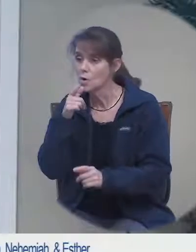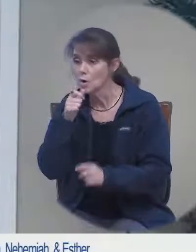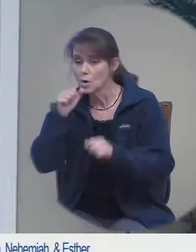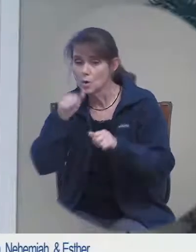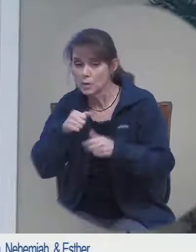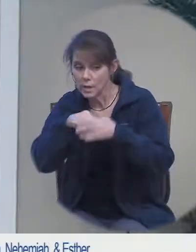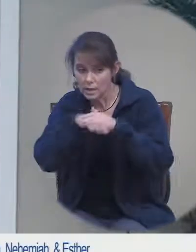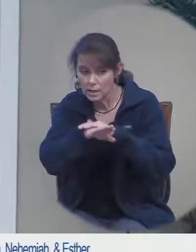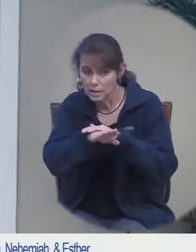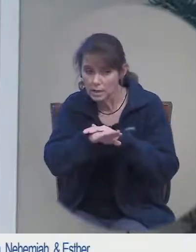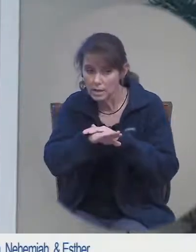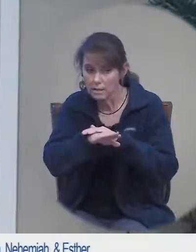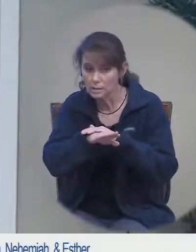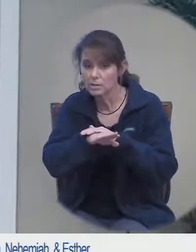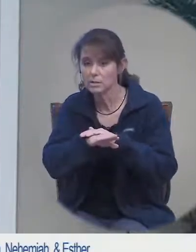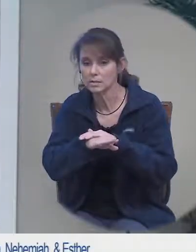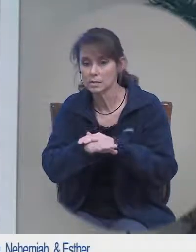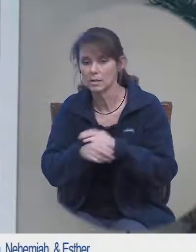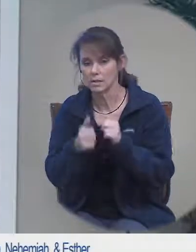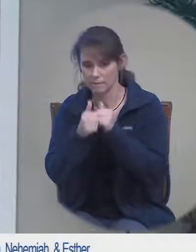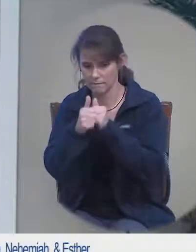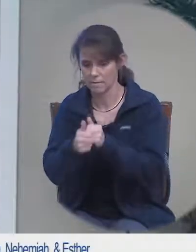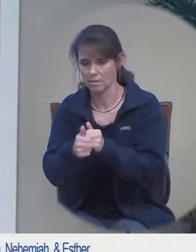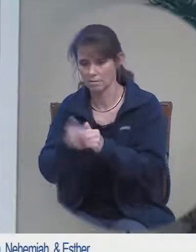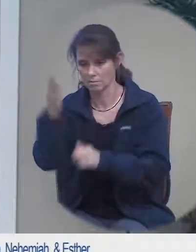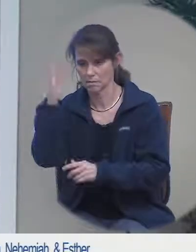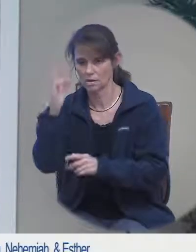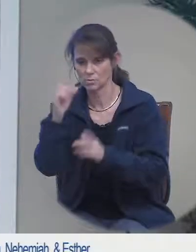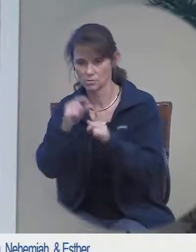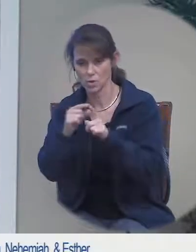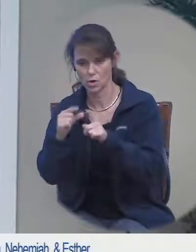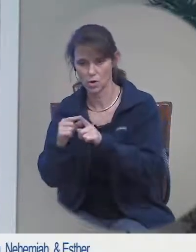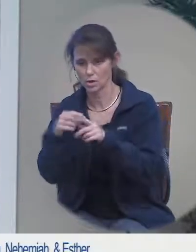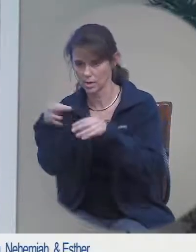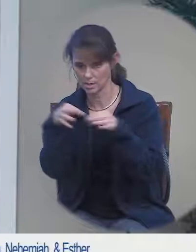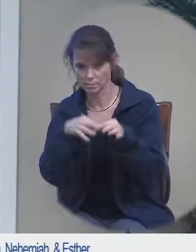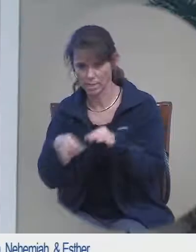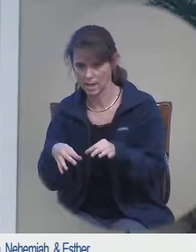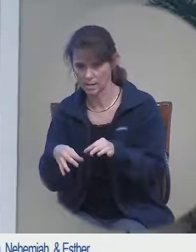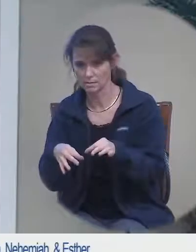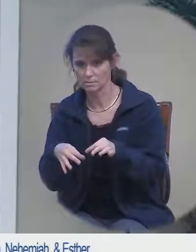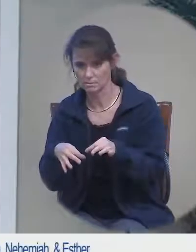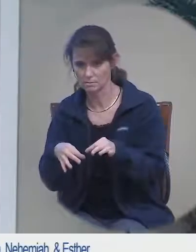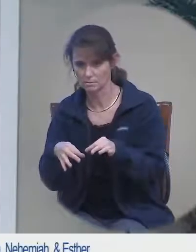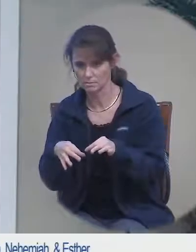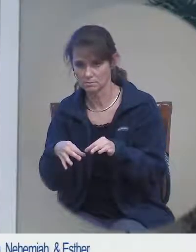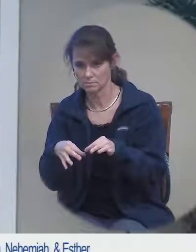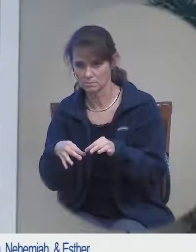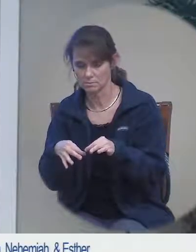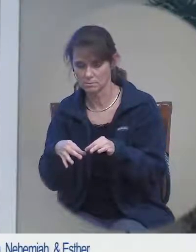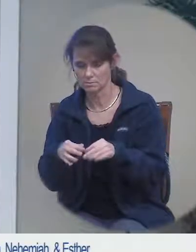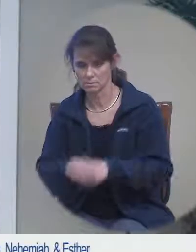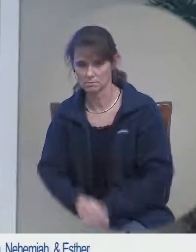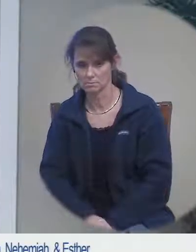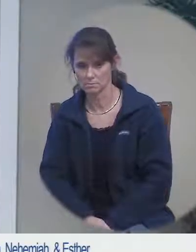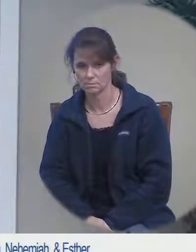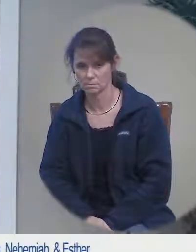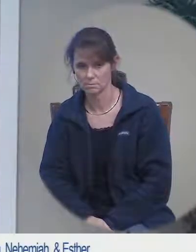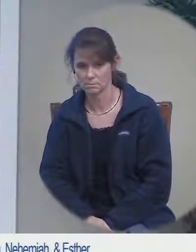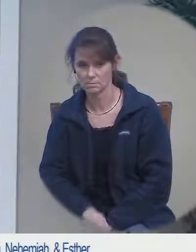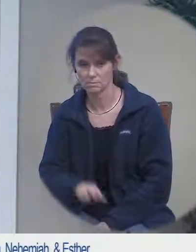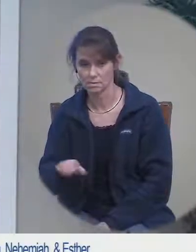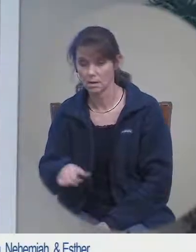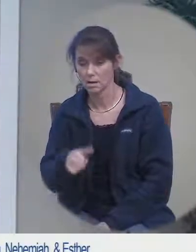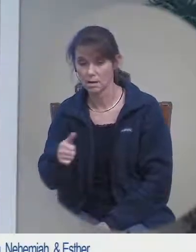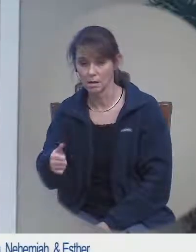their behavior, repenting. The second thing they dealt with was with the offenses of a man named